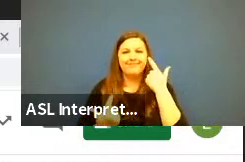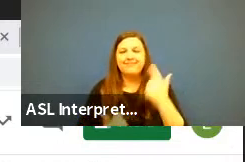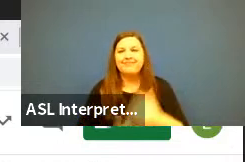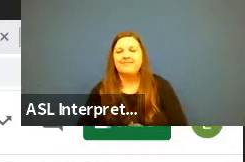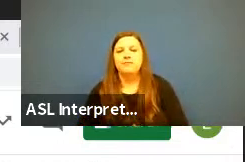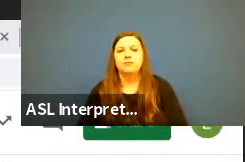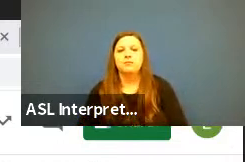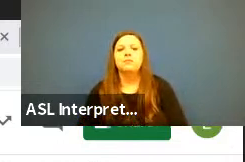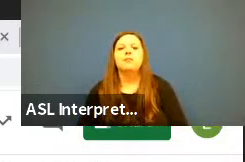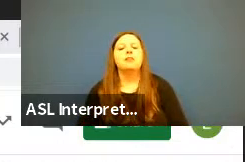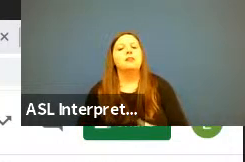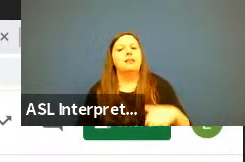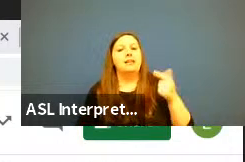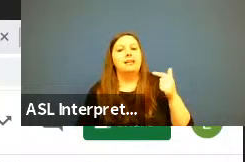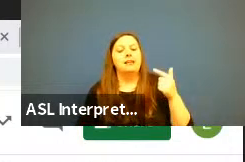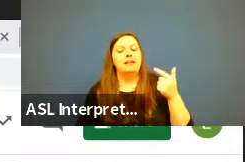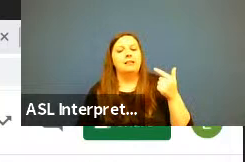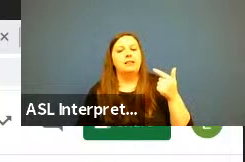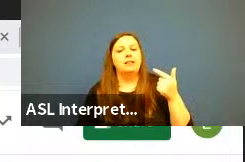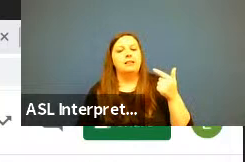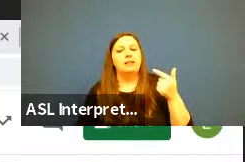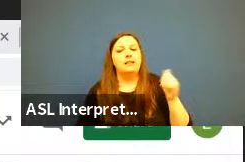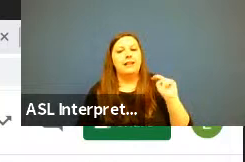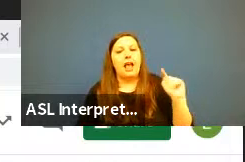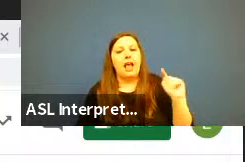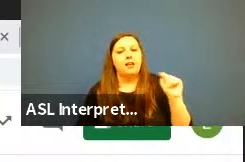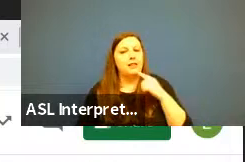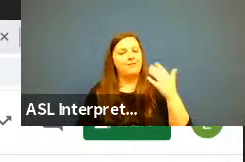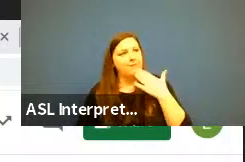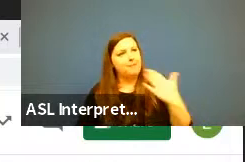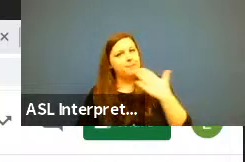Okay, thank you.